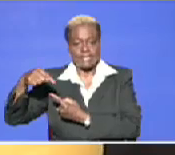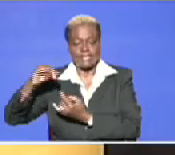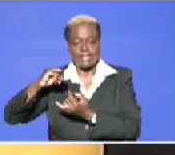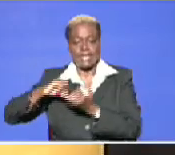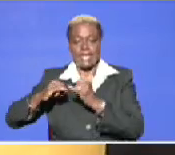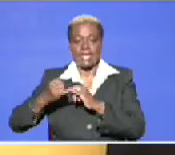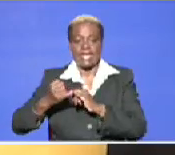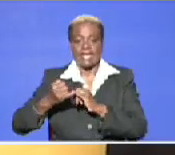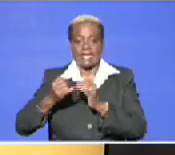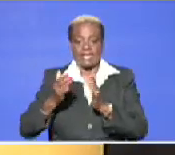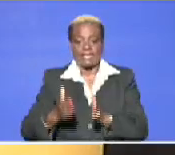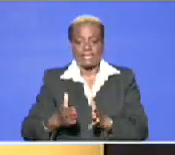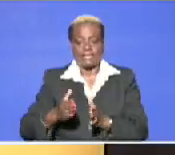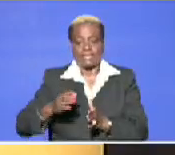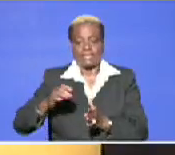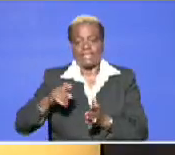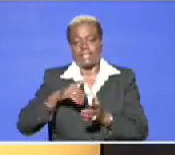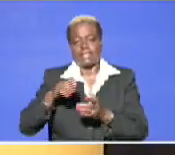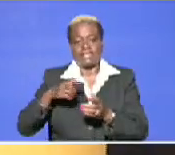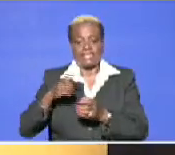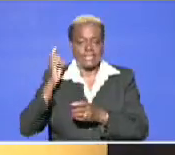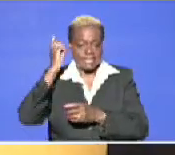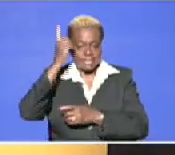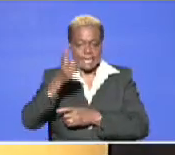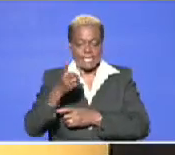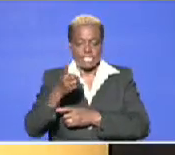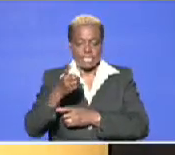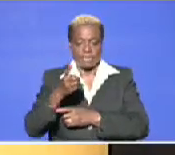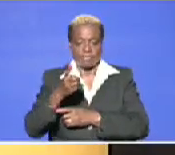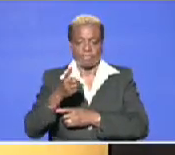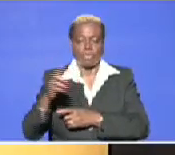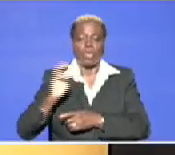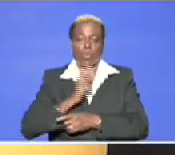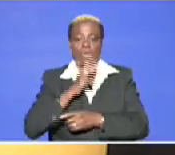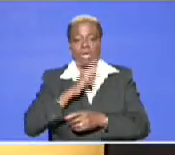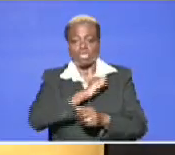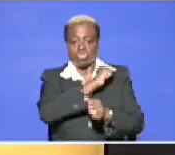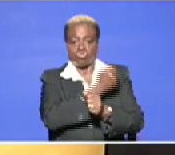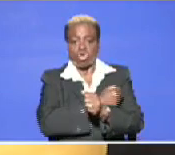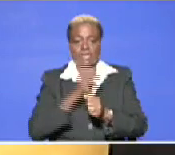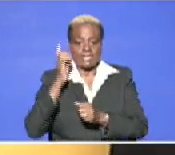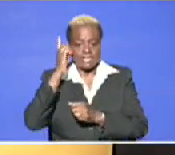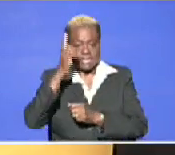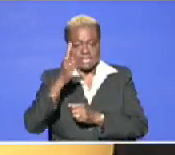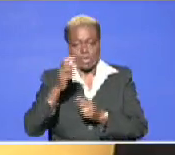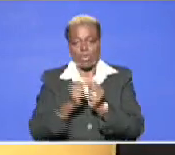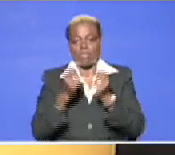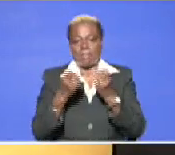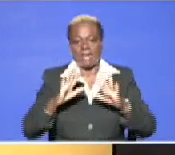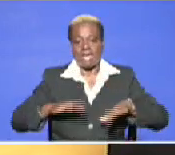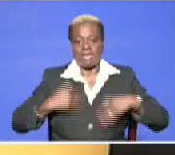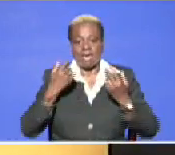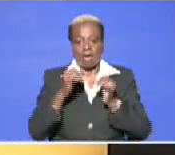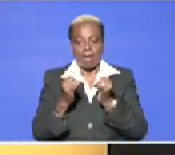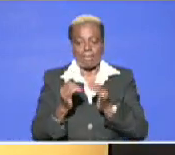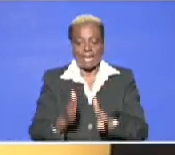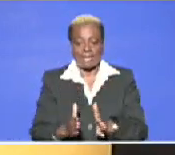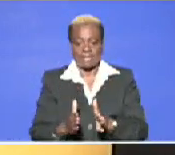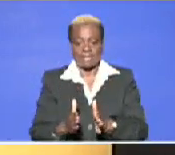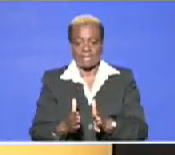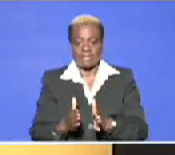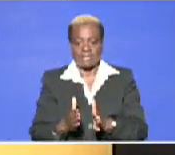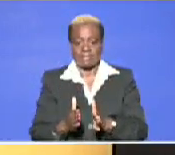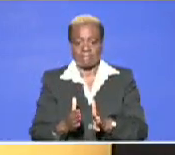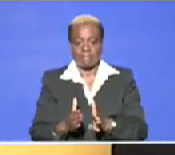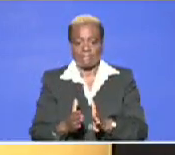are and will be a very strong footballing nation. We had a lot of young players on the squad today, and we're starting to put nice pieces to the puzzle. And I